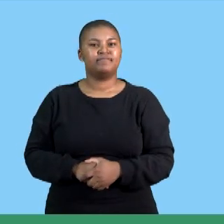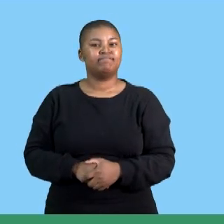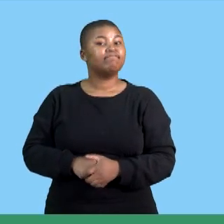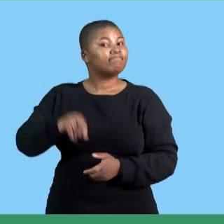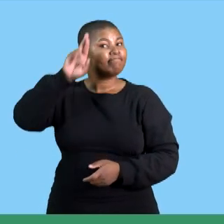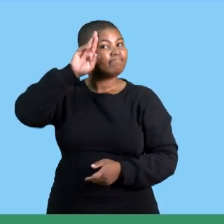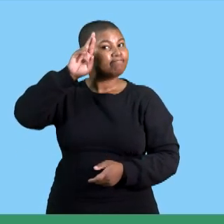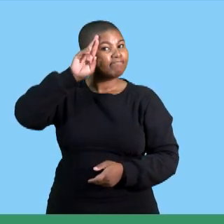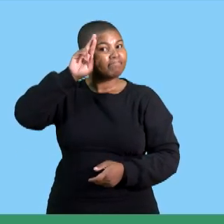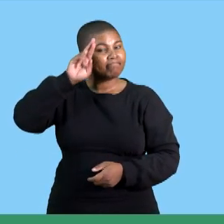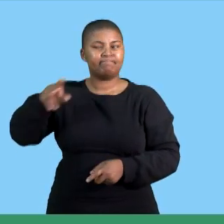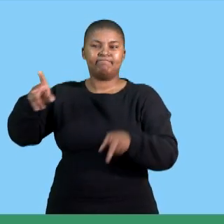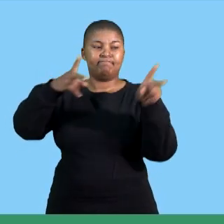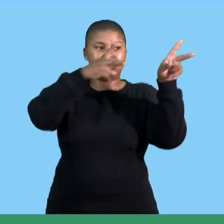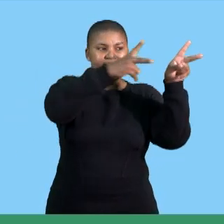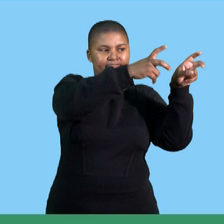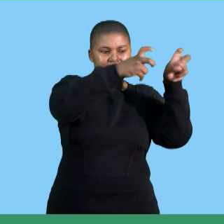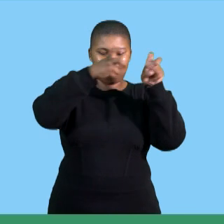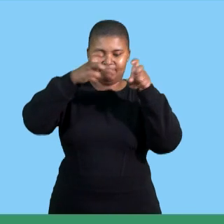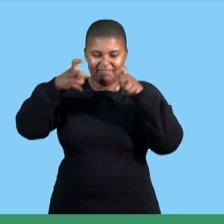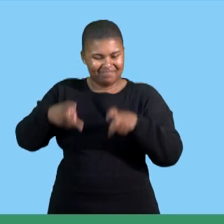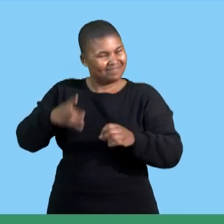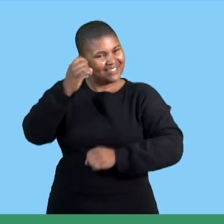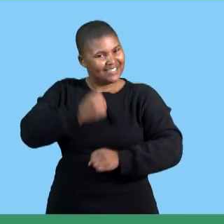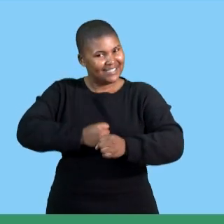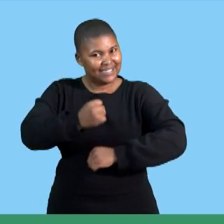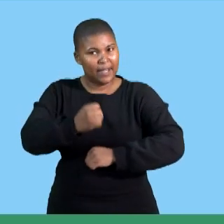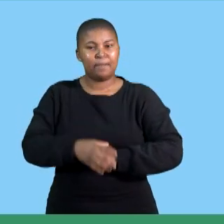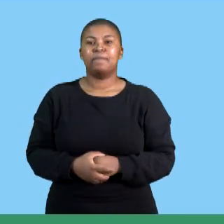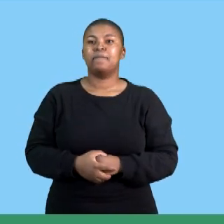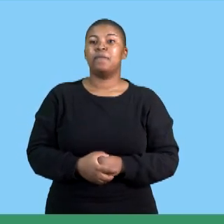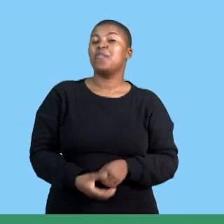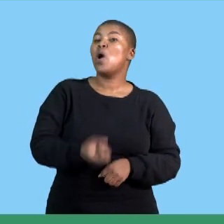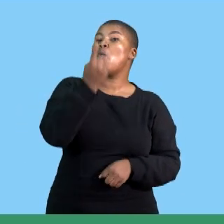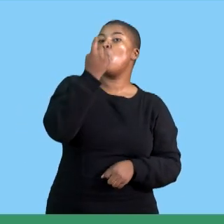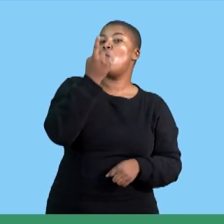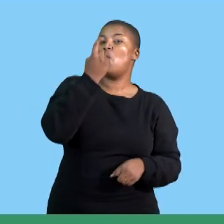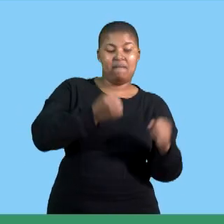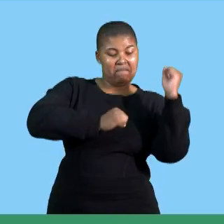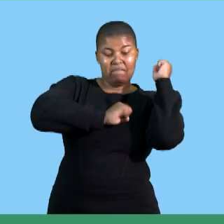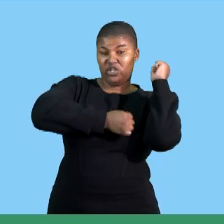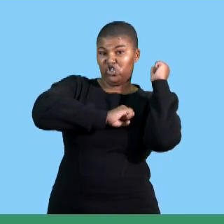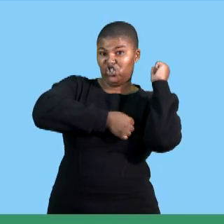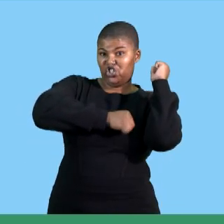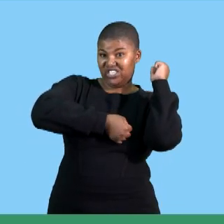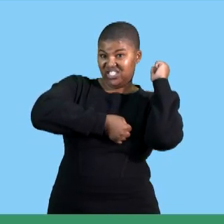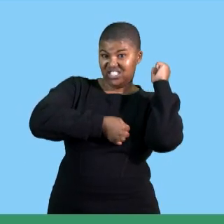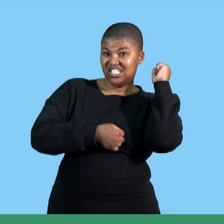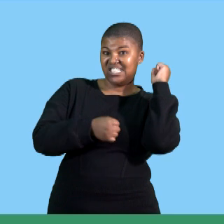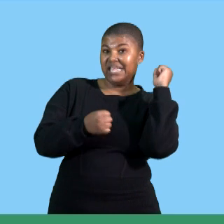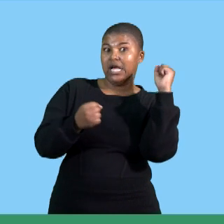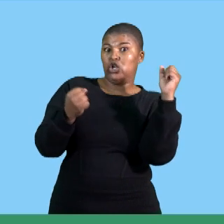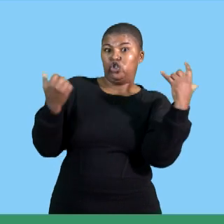take the statement as it is. It says, one of their machines unexpectedly stopped